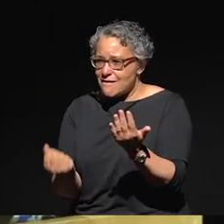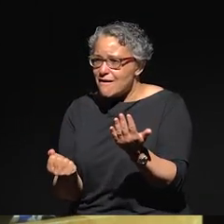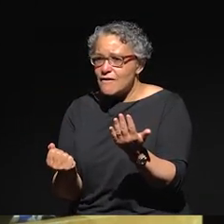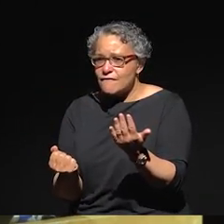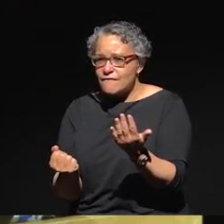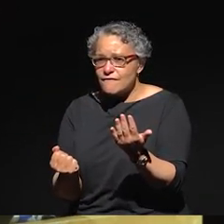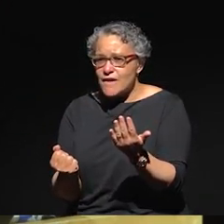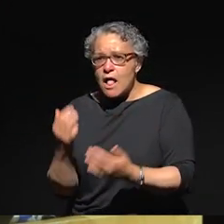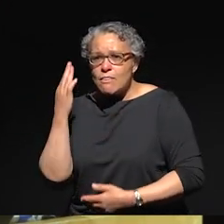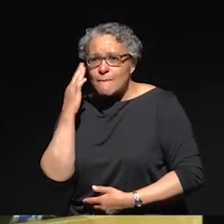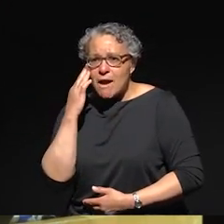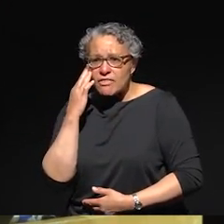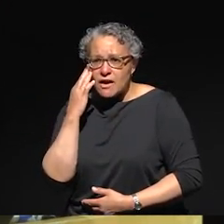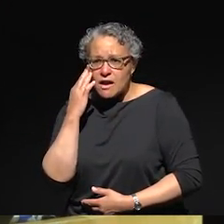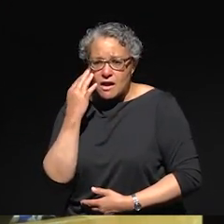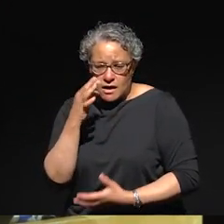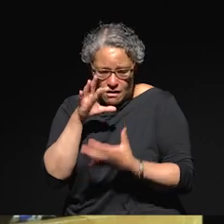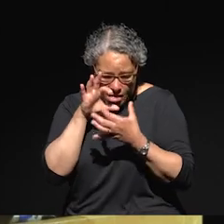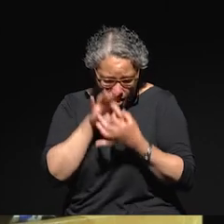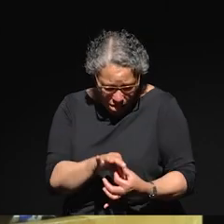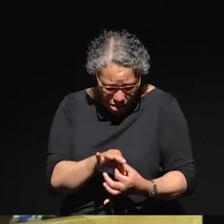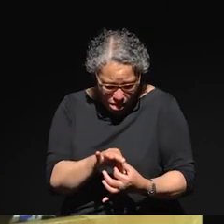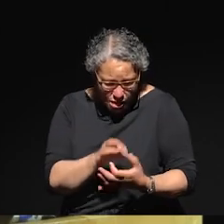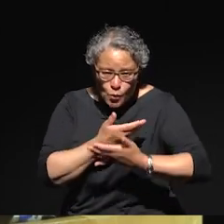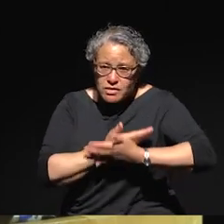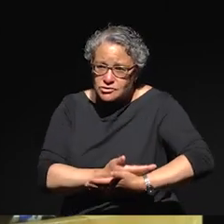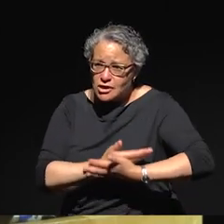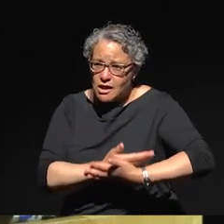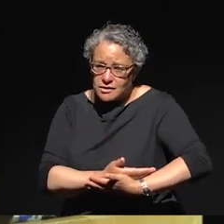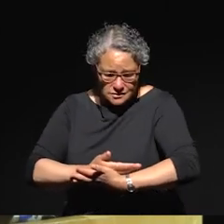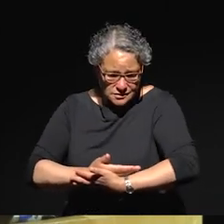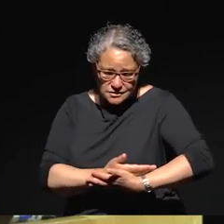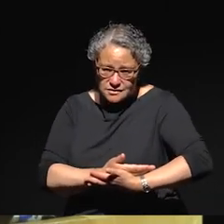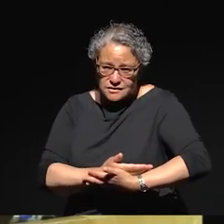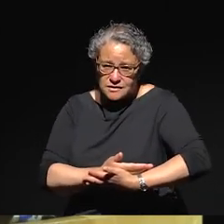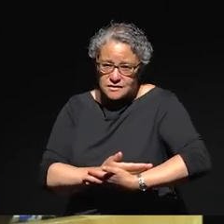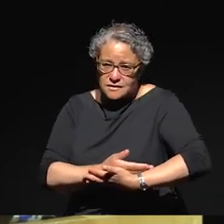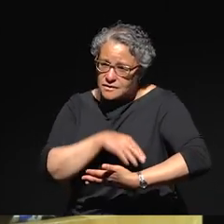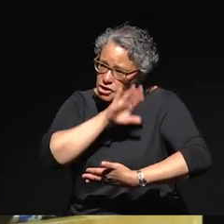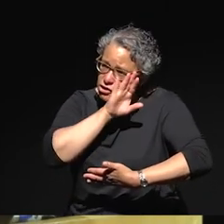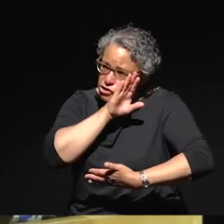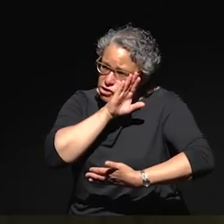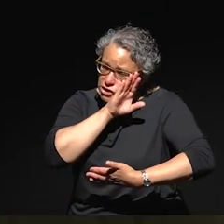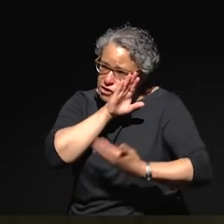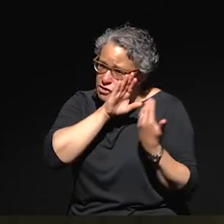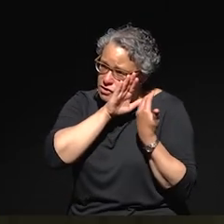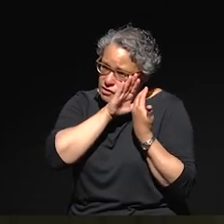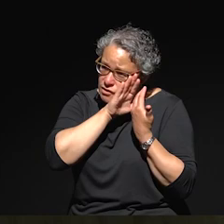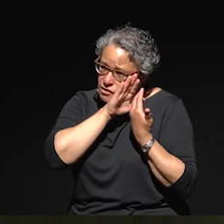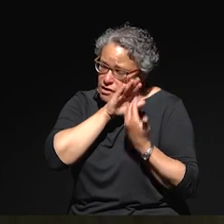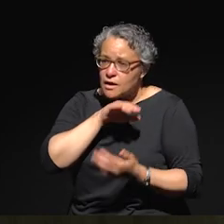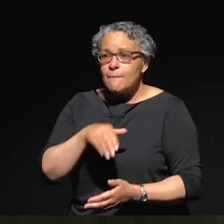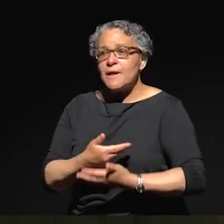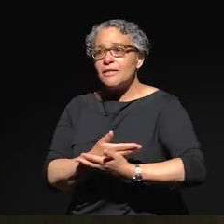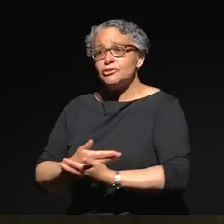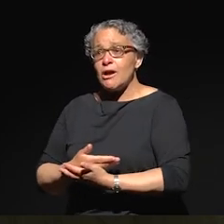the mother utterly absorbed in the moment with her child, that she's pressing her cheek against his, and then the child,